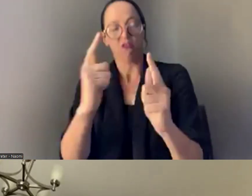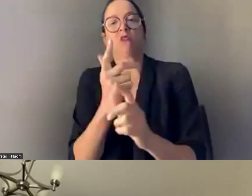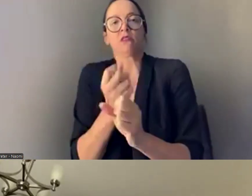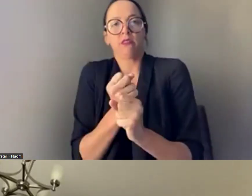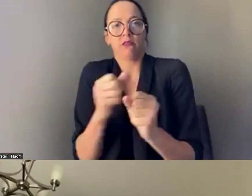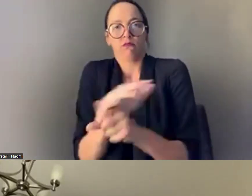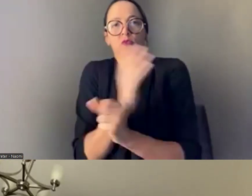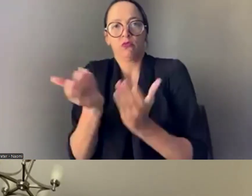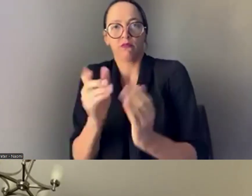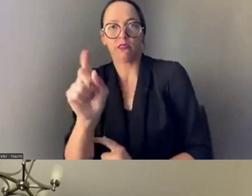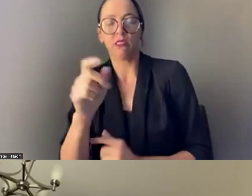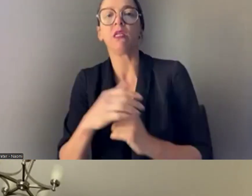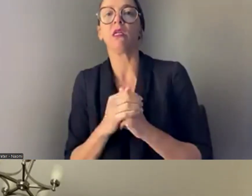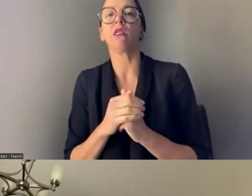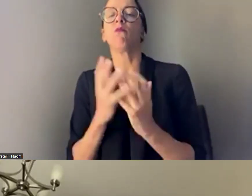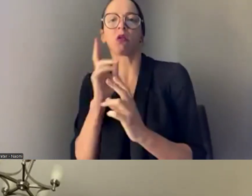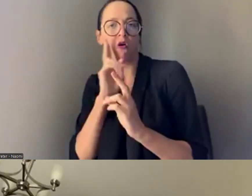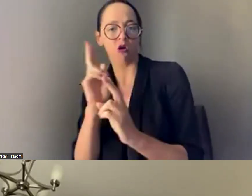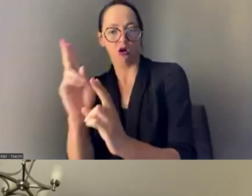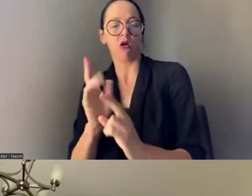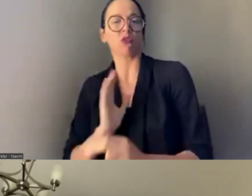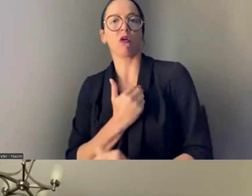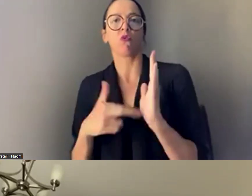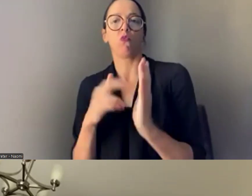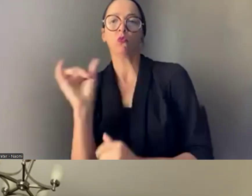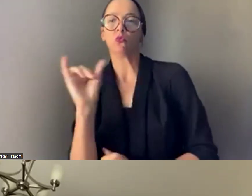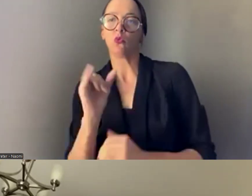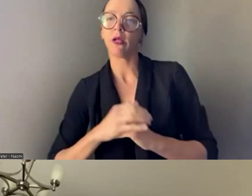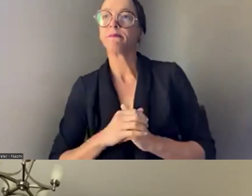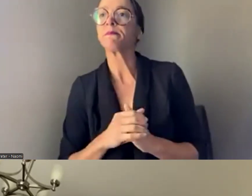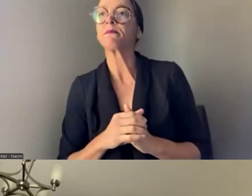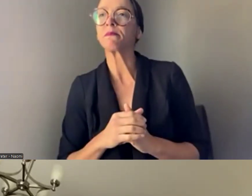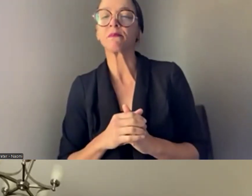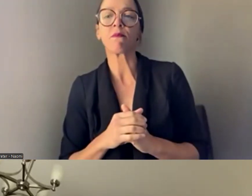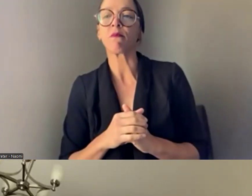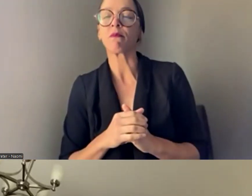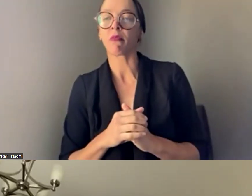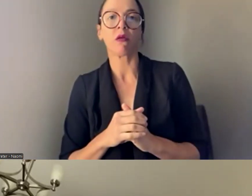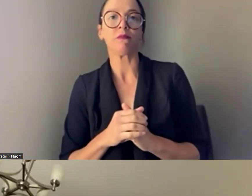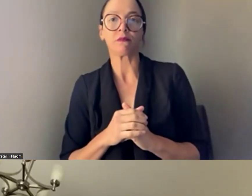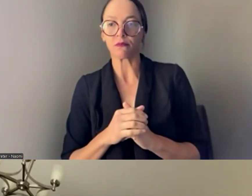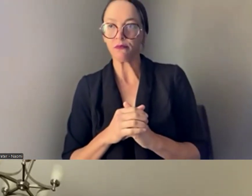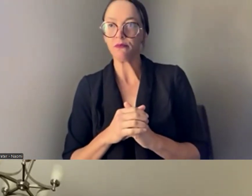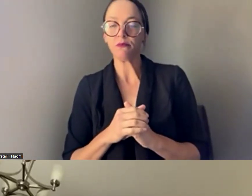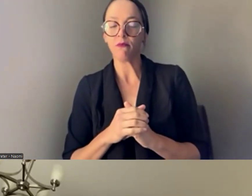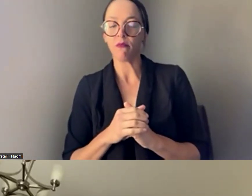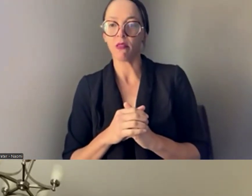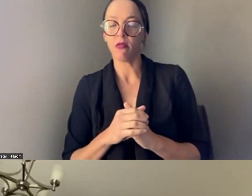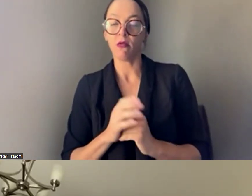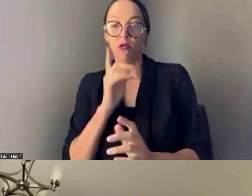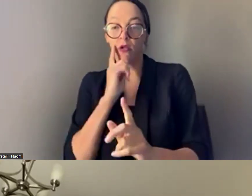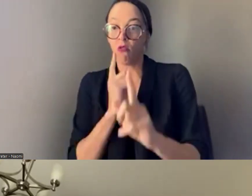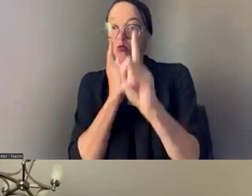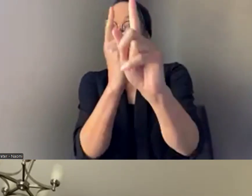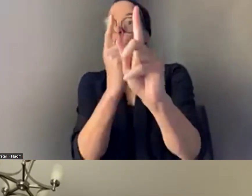Okay? The goal of Olmsted was to keep people from having to go to institution and